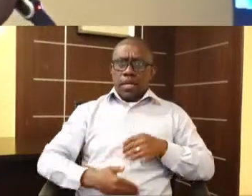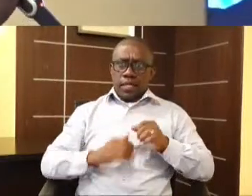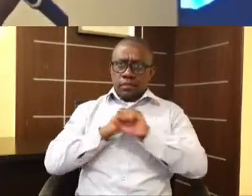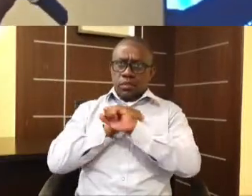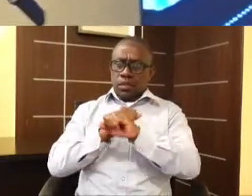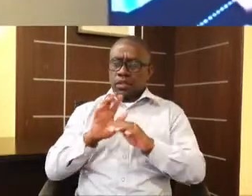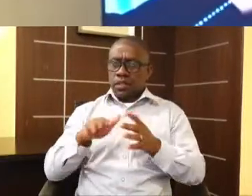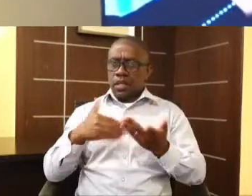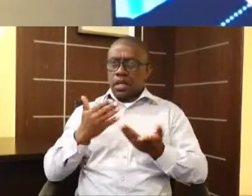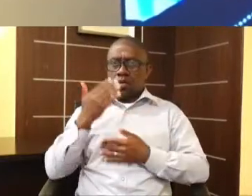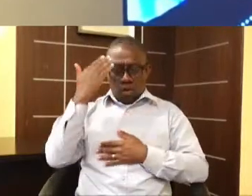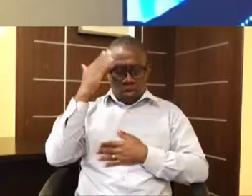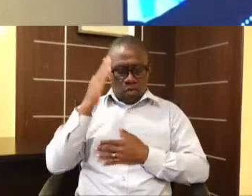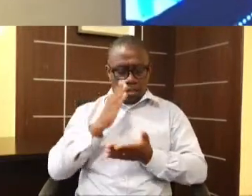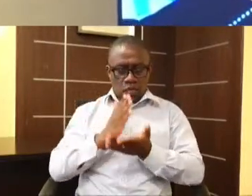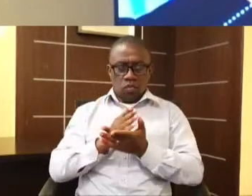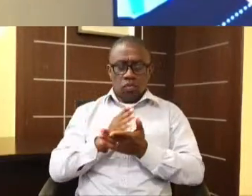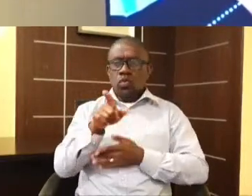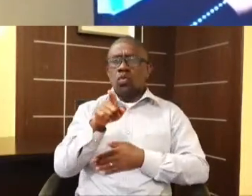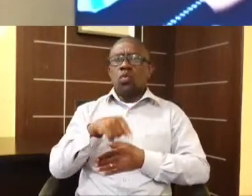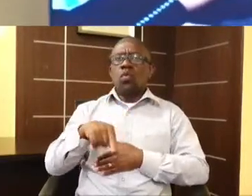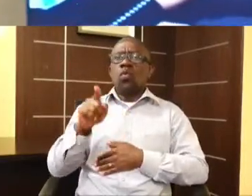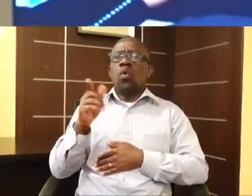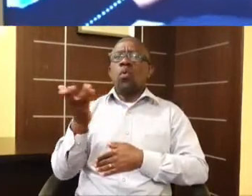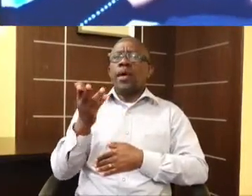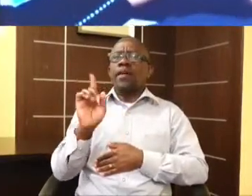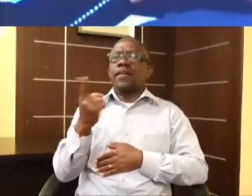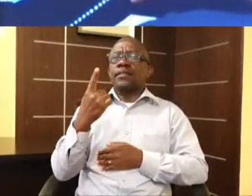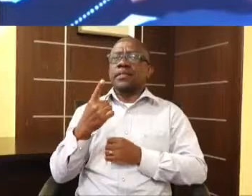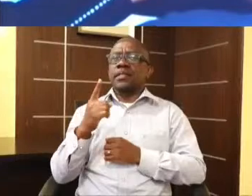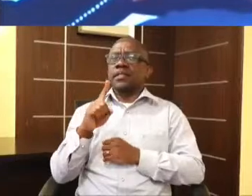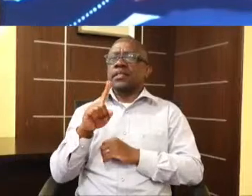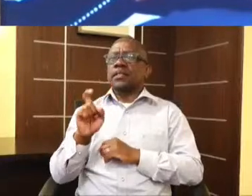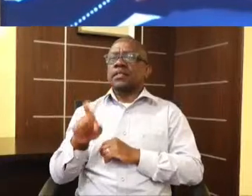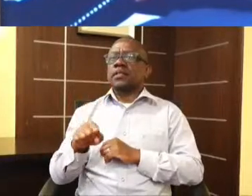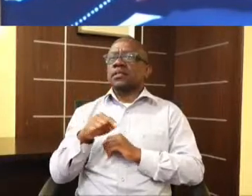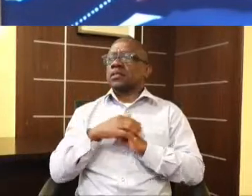contraception or family planning. Where's the first place you'll go to?